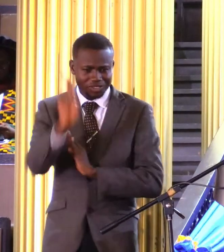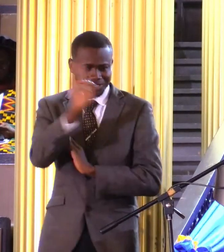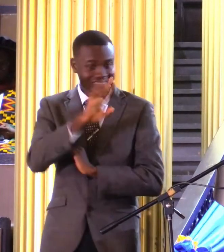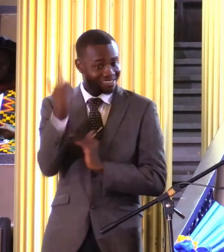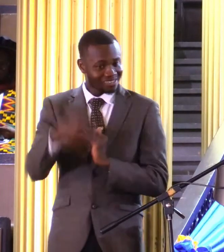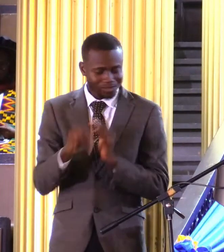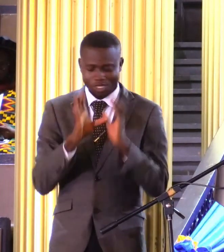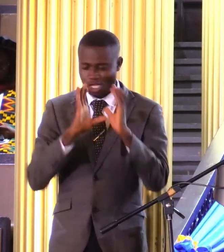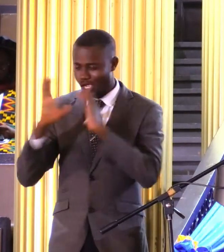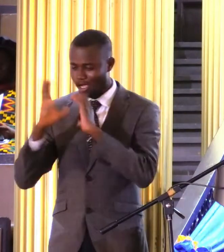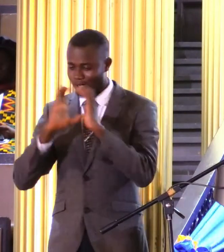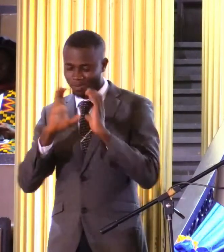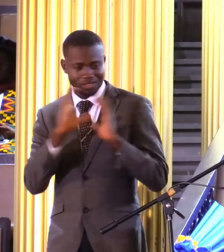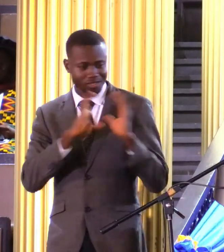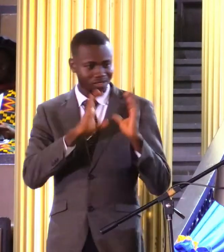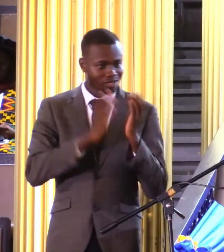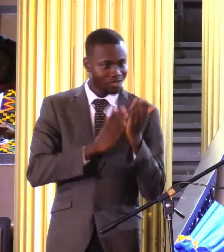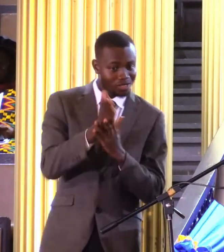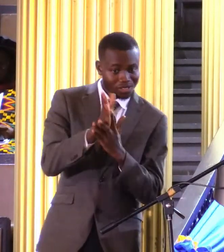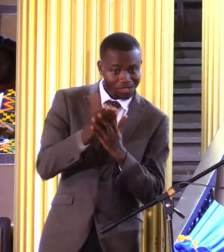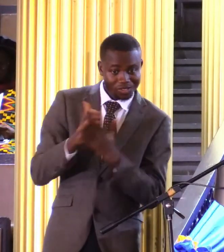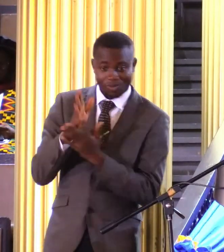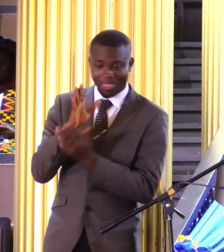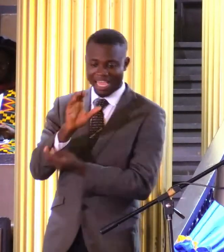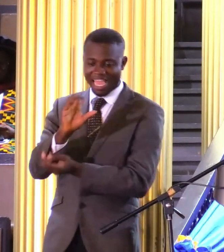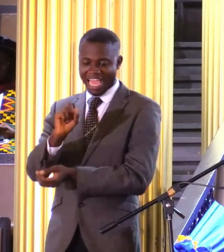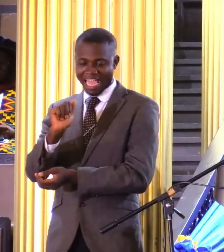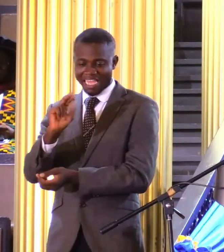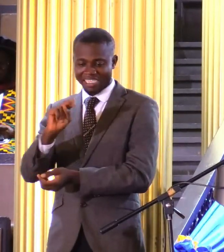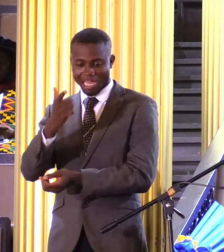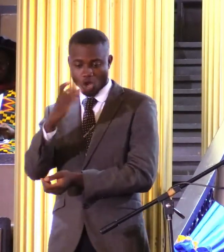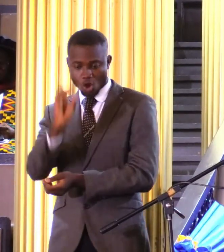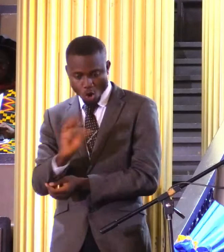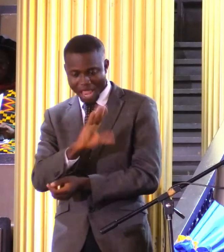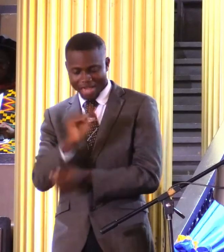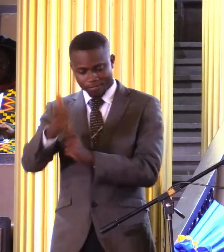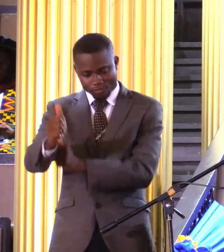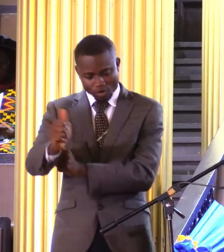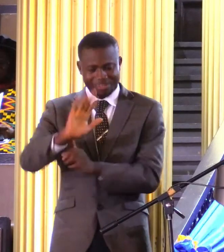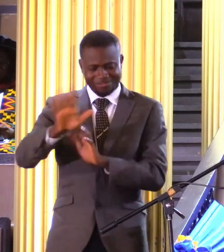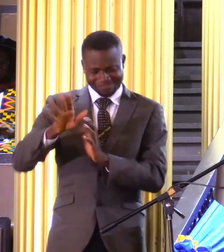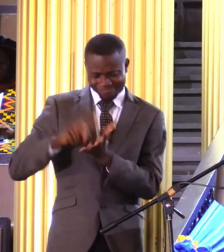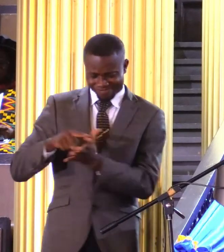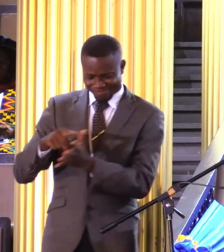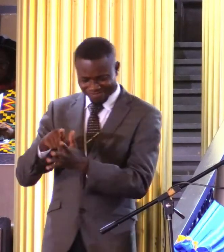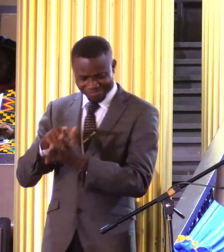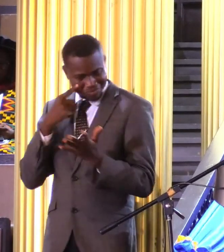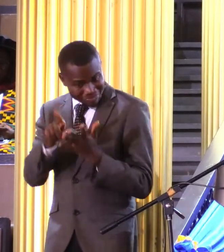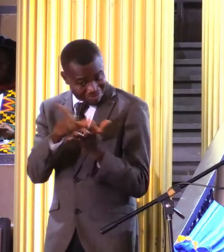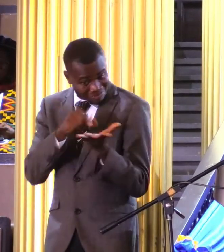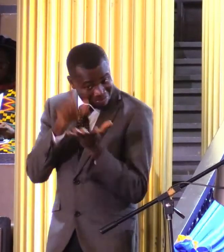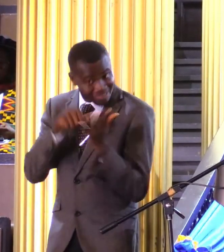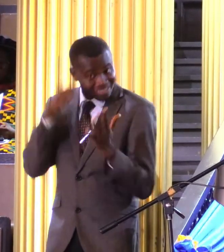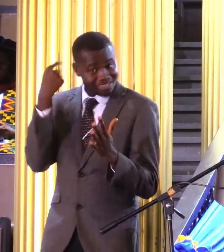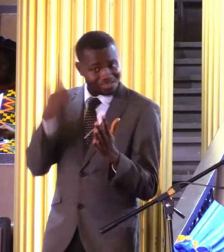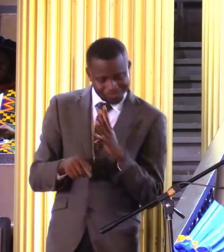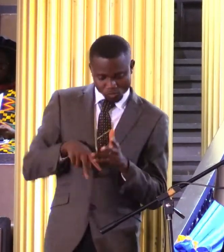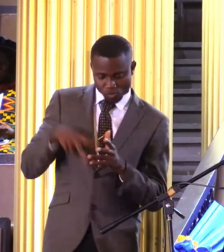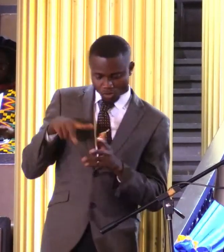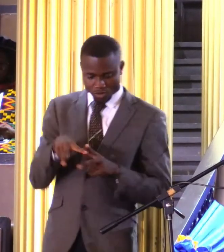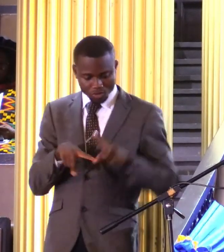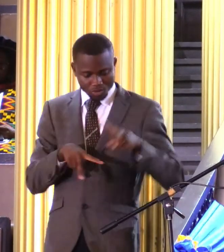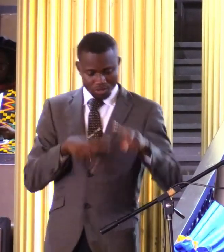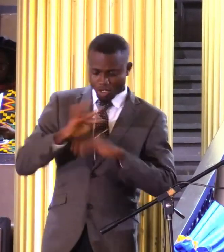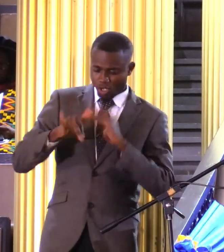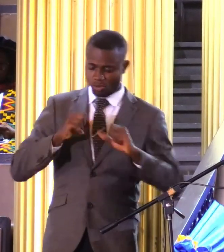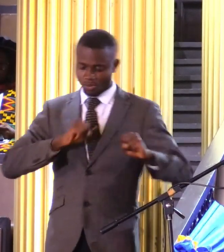of communication between Shango and his followers, with dancers mimicking the persona using intricate foot and